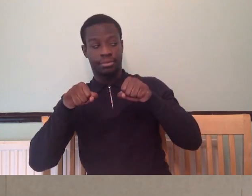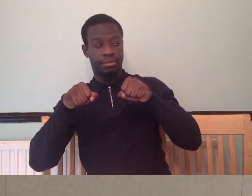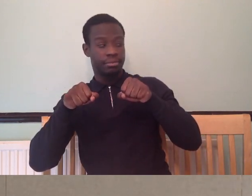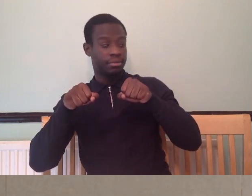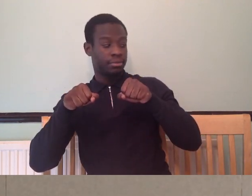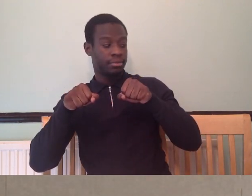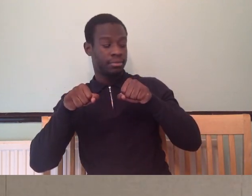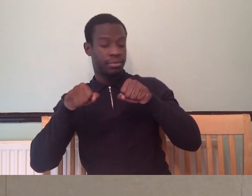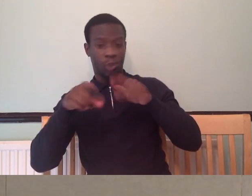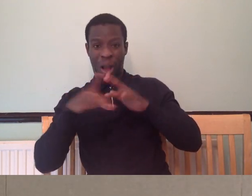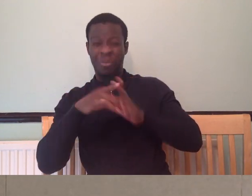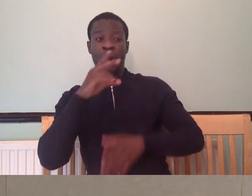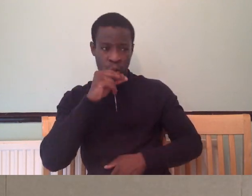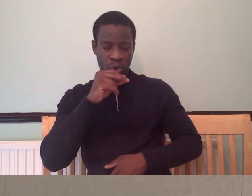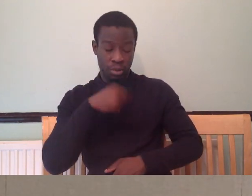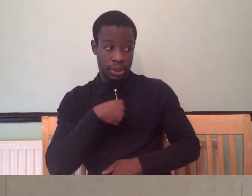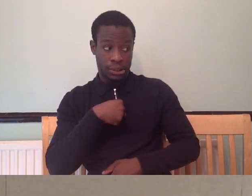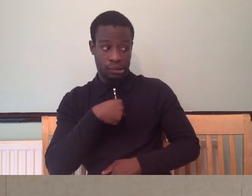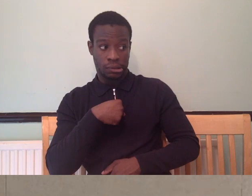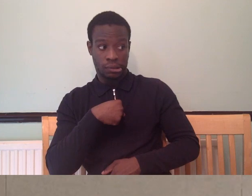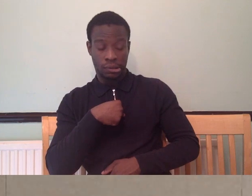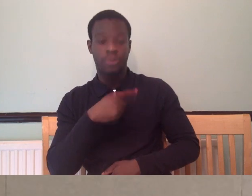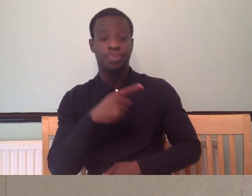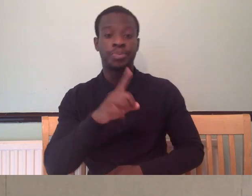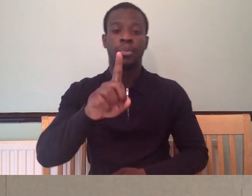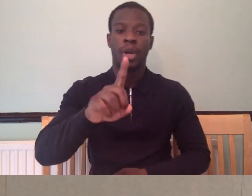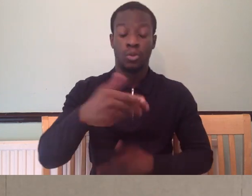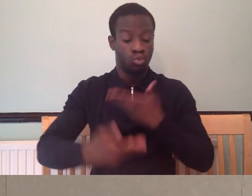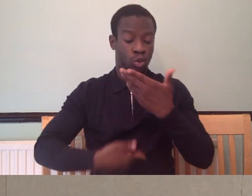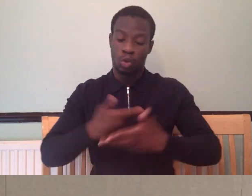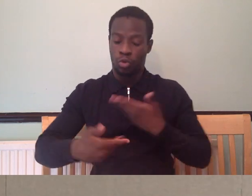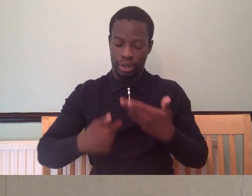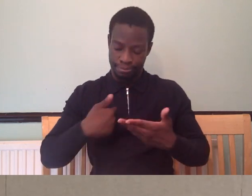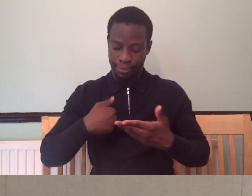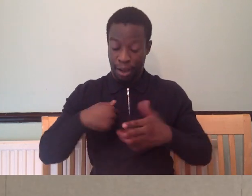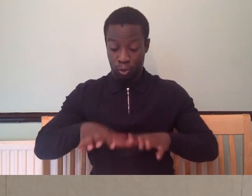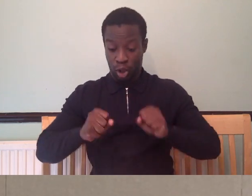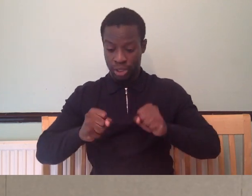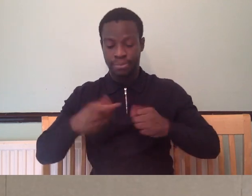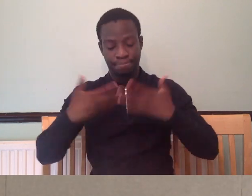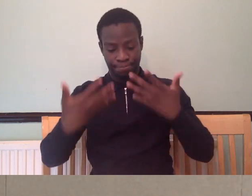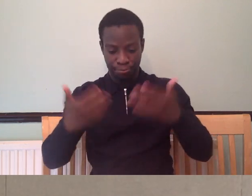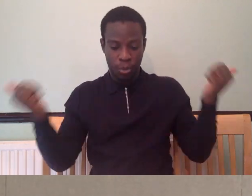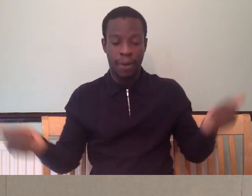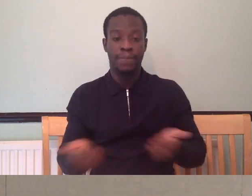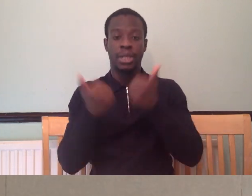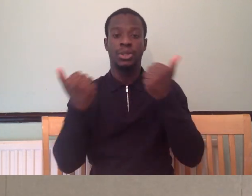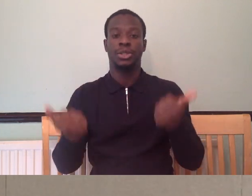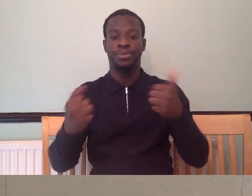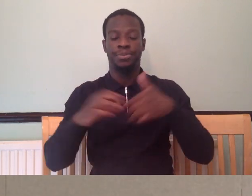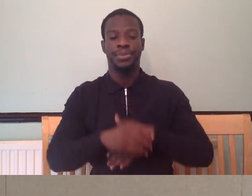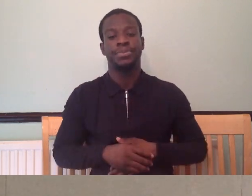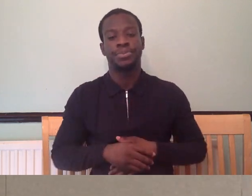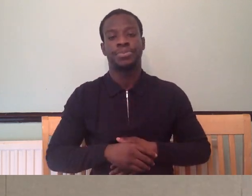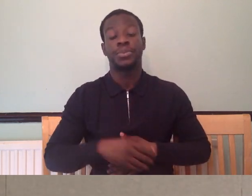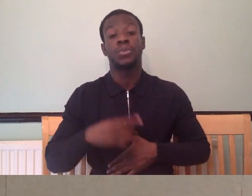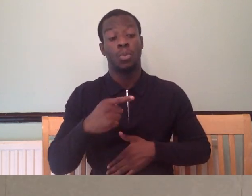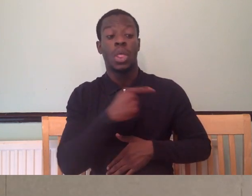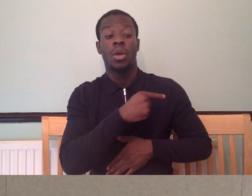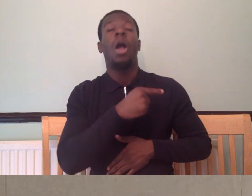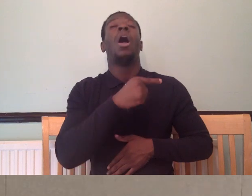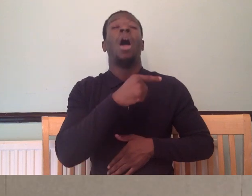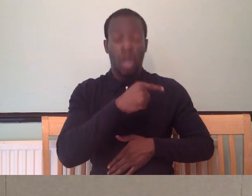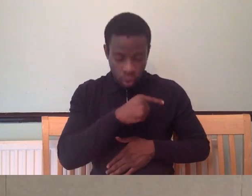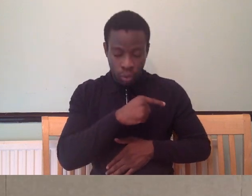I'd rather be in the shed. Anyway, I've started the story, so I need to finish it. So she'll